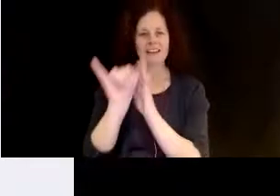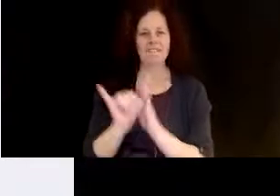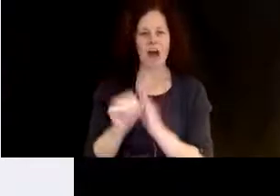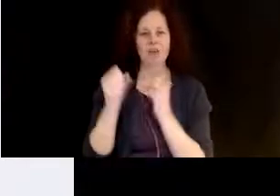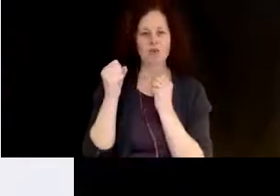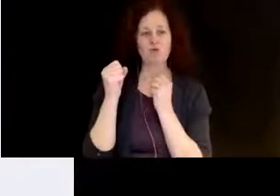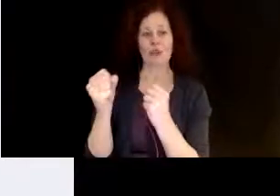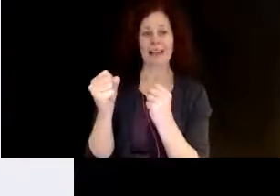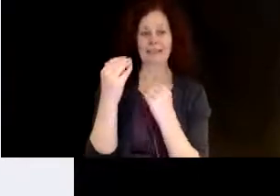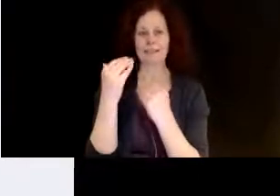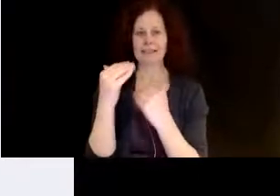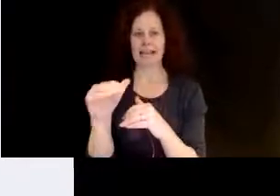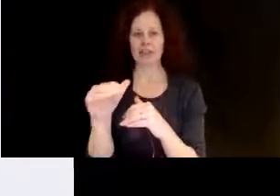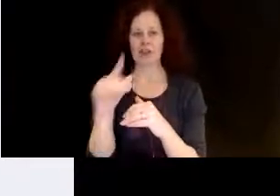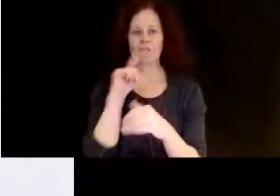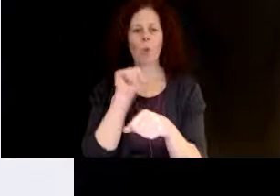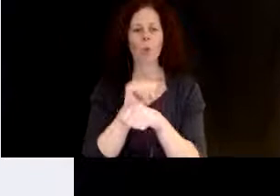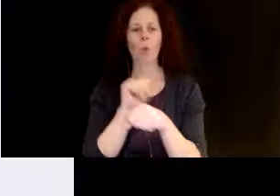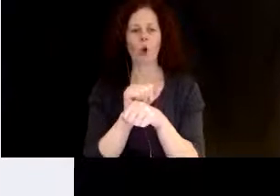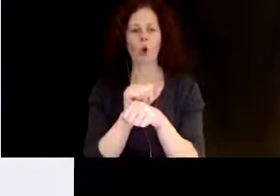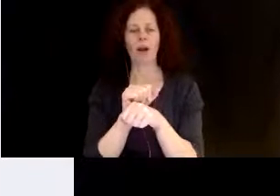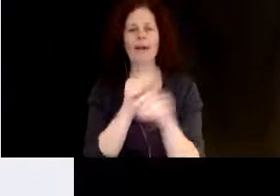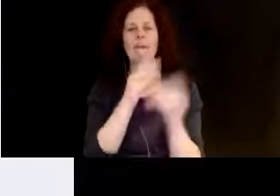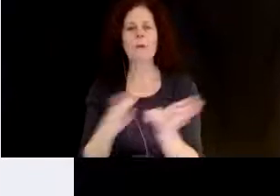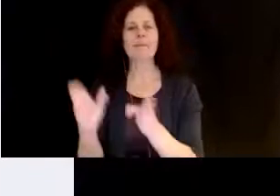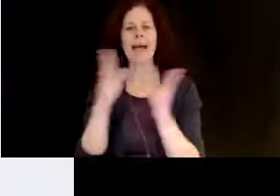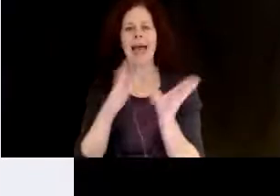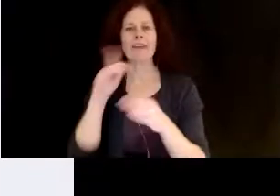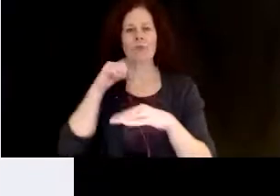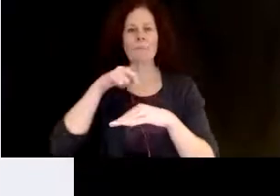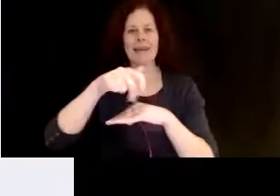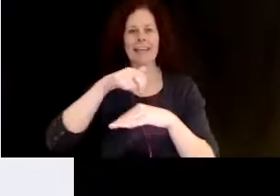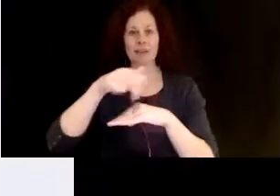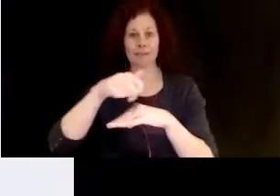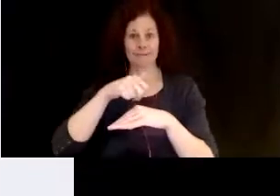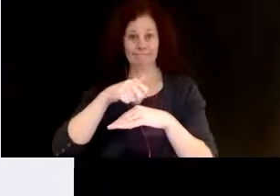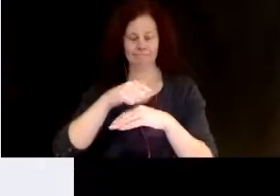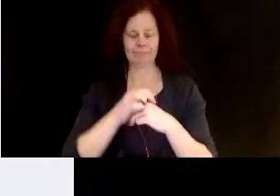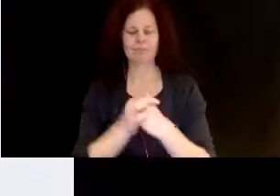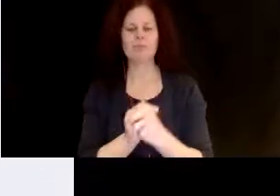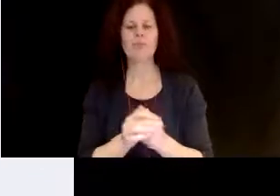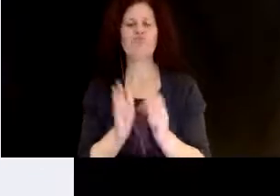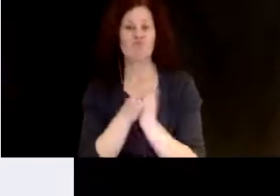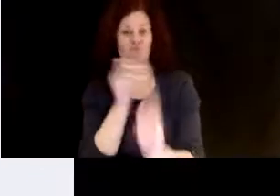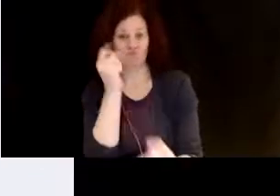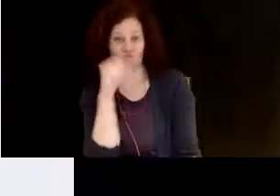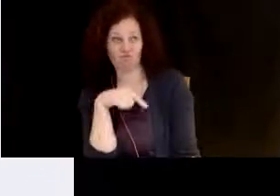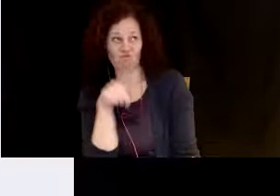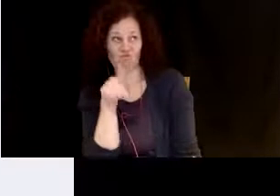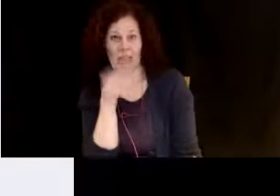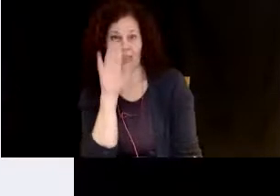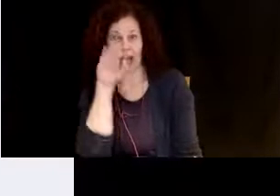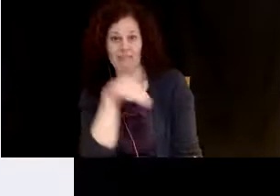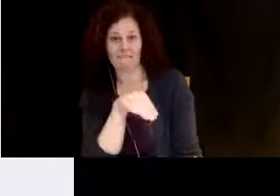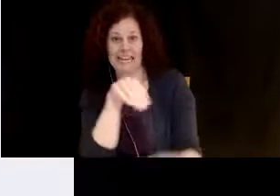version? Okay, here goes. There's a big elephant in the room that is being ignored. Do you all see it?